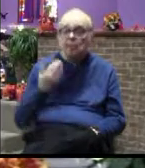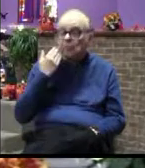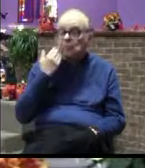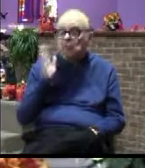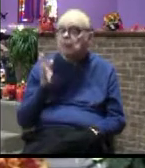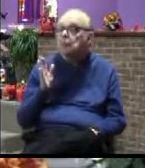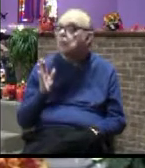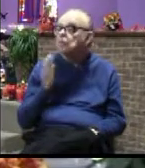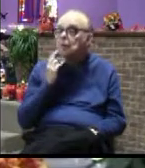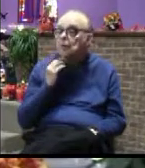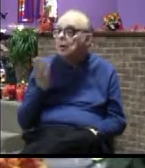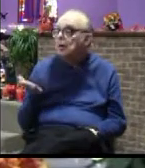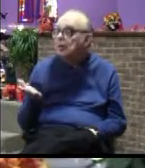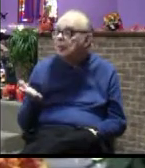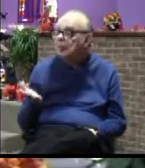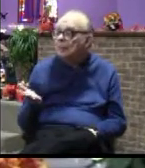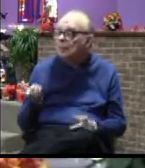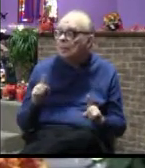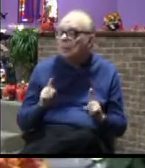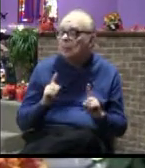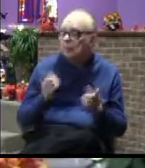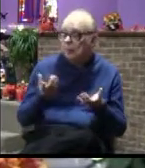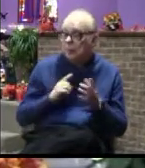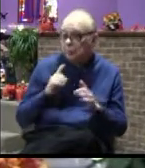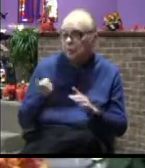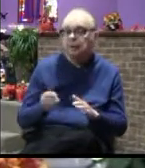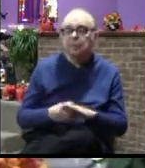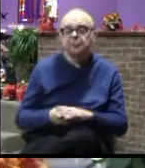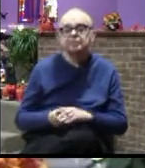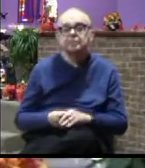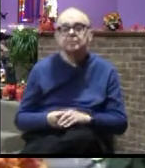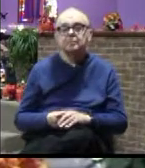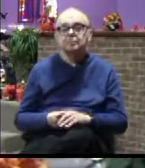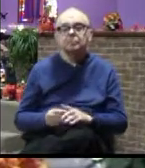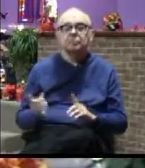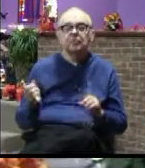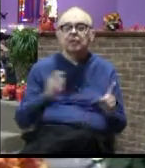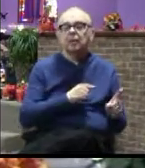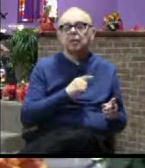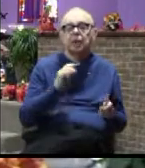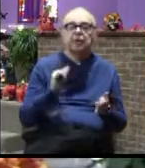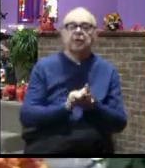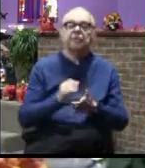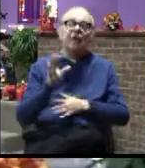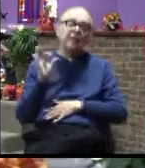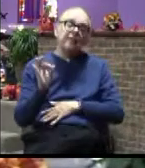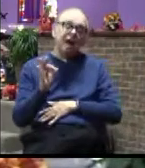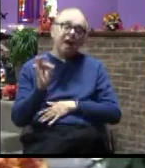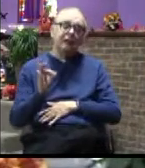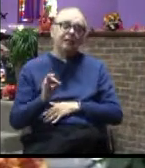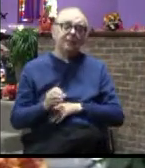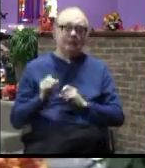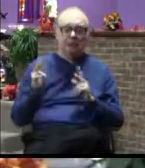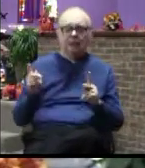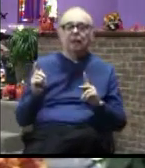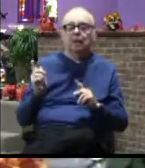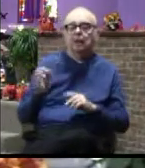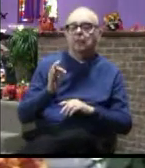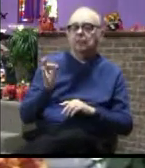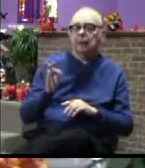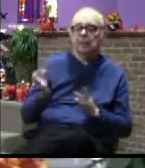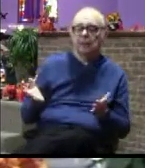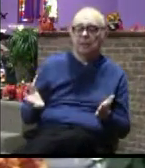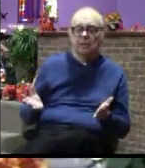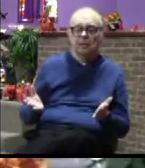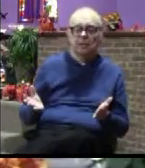I don't know, honey. When you want to go? Oh, let's go out this Friday. Okay, let's